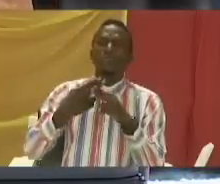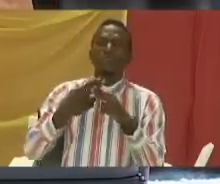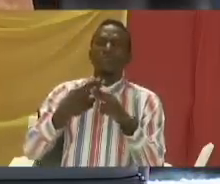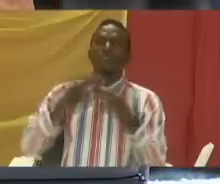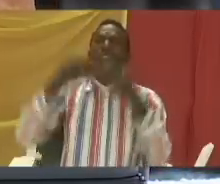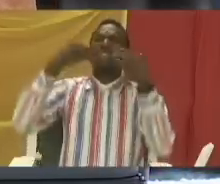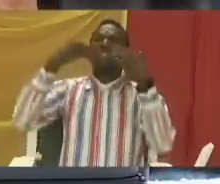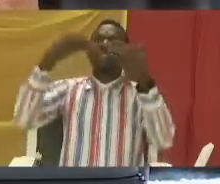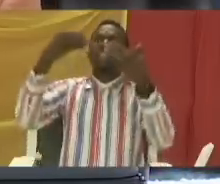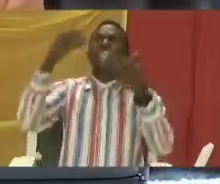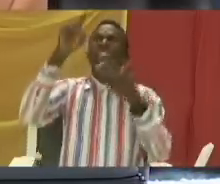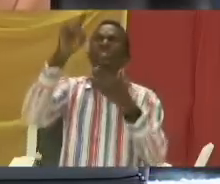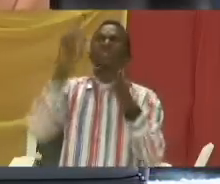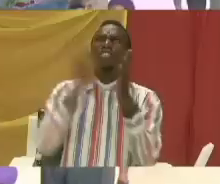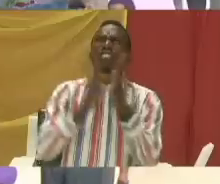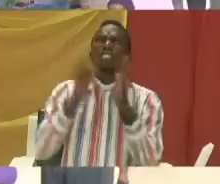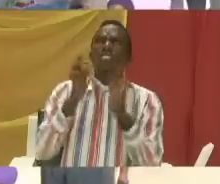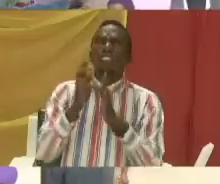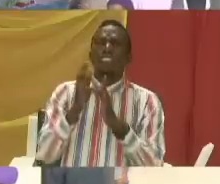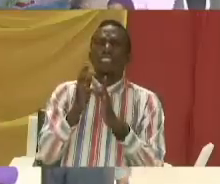Thank you, Lord.